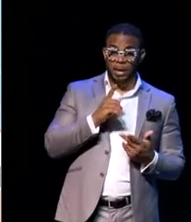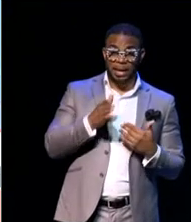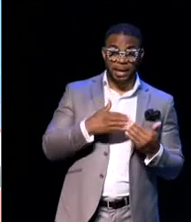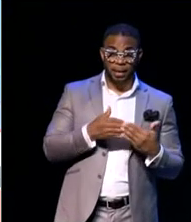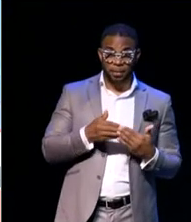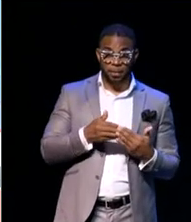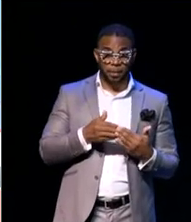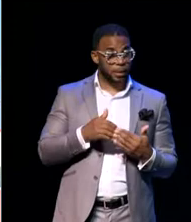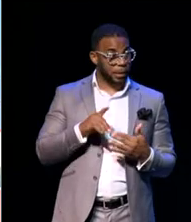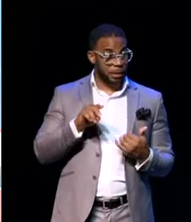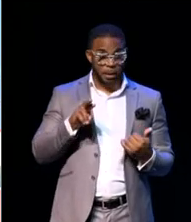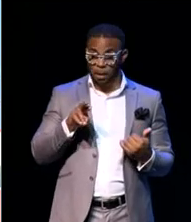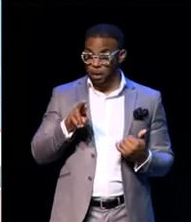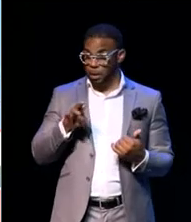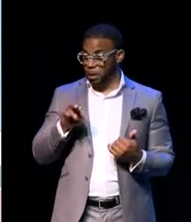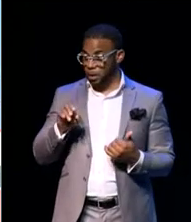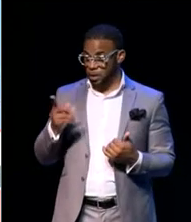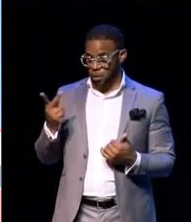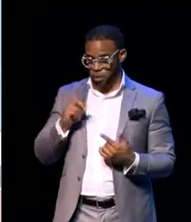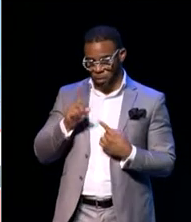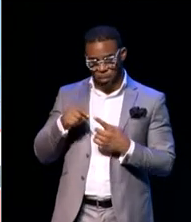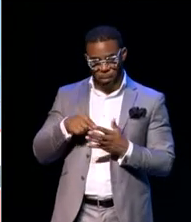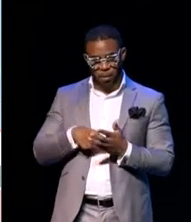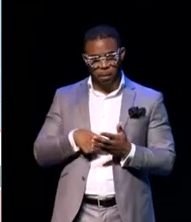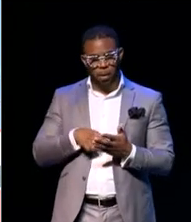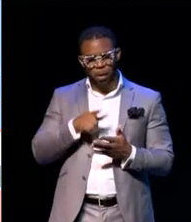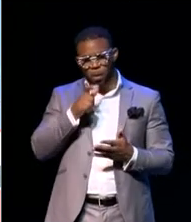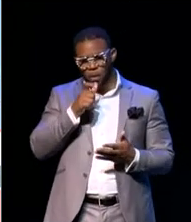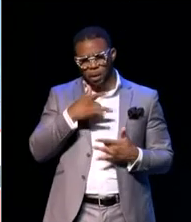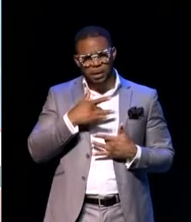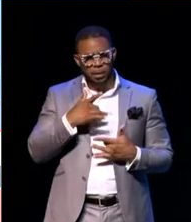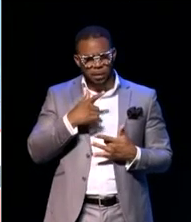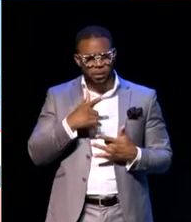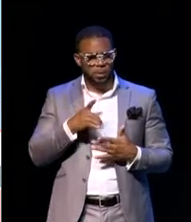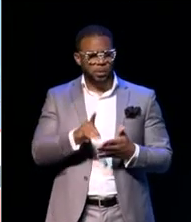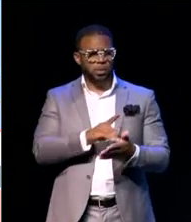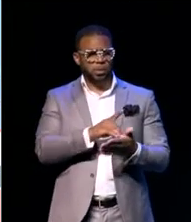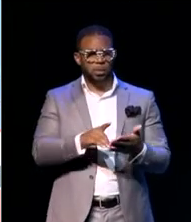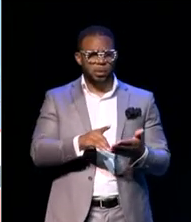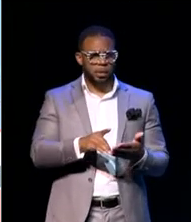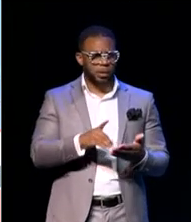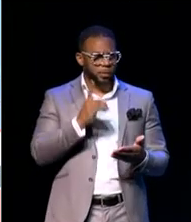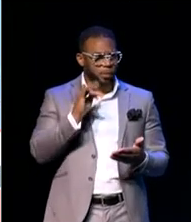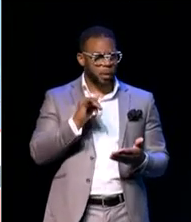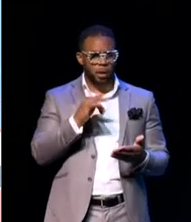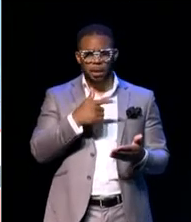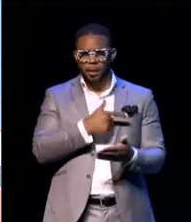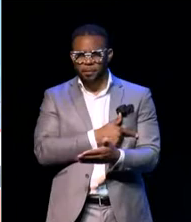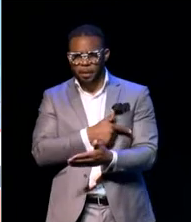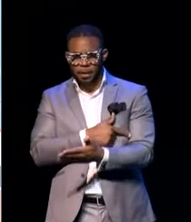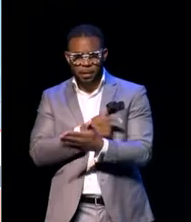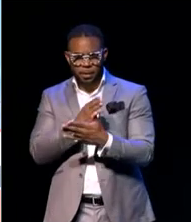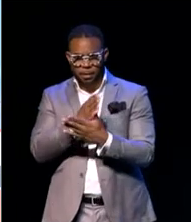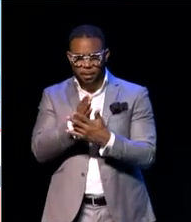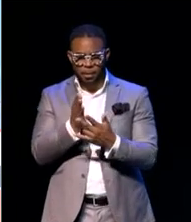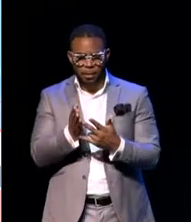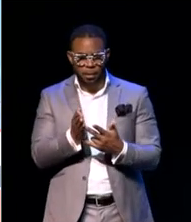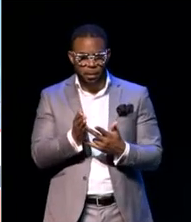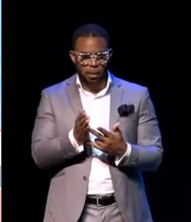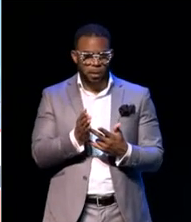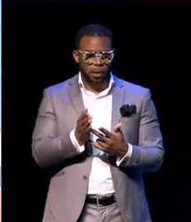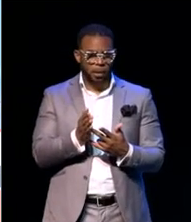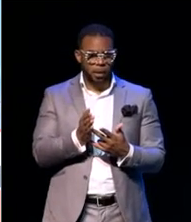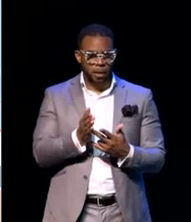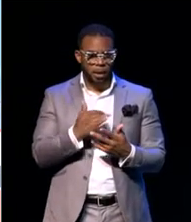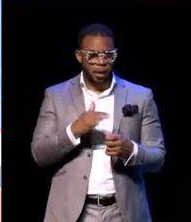even, and Dr. Nesbitt, you and I have talked about this, who tend to discriminate in terms of the vaccines. I was